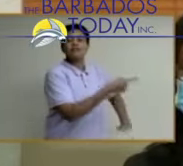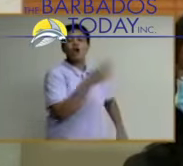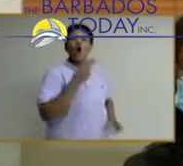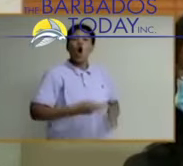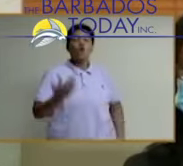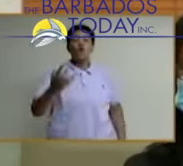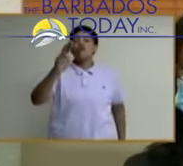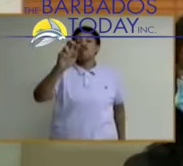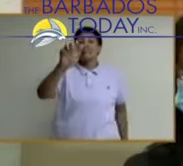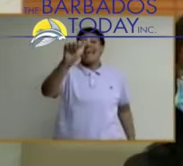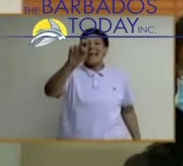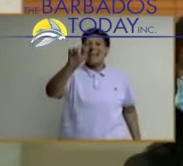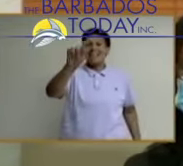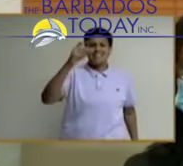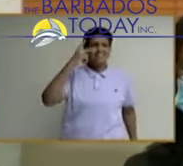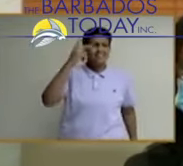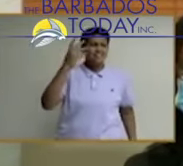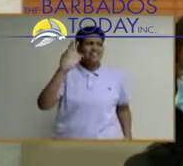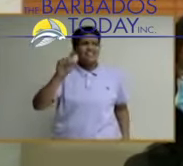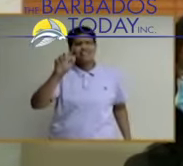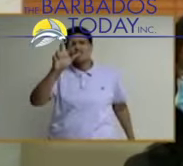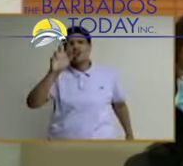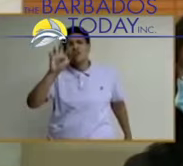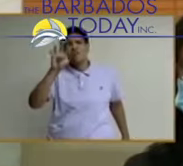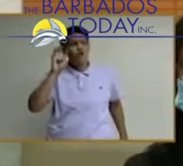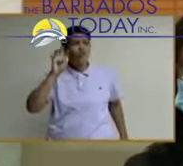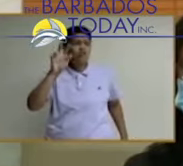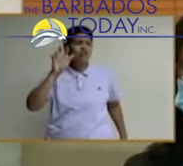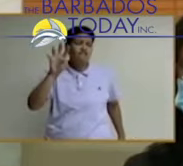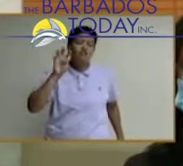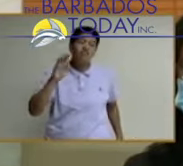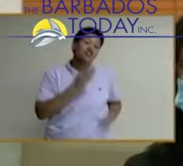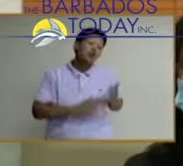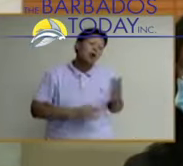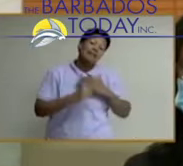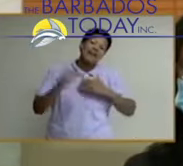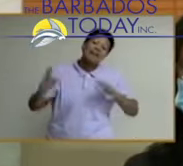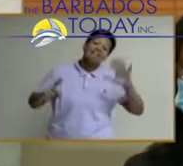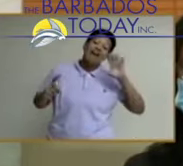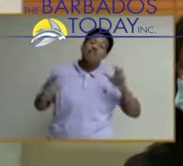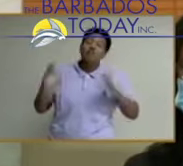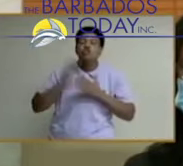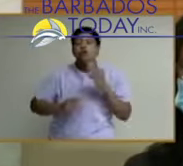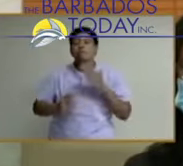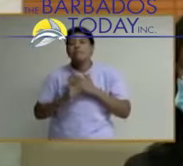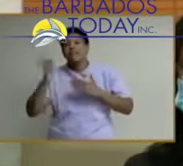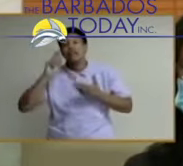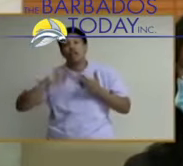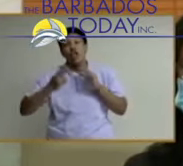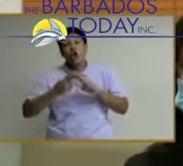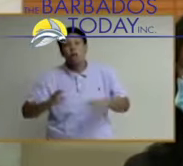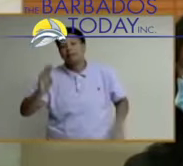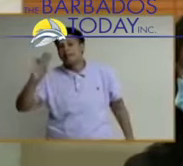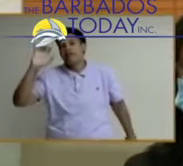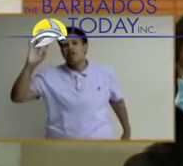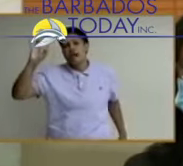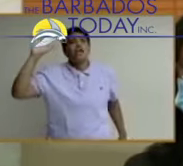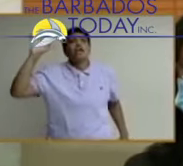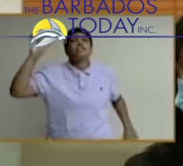They see the testing at 300, 400, some days 500, some days, and then they see a spike,